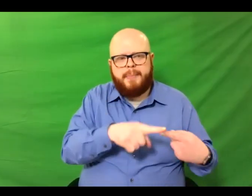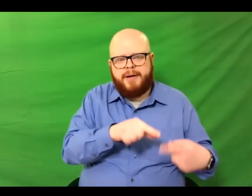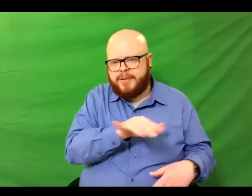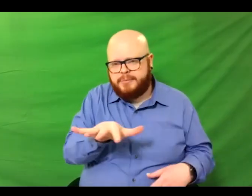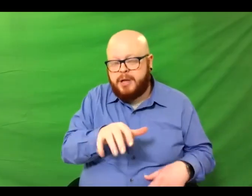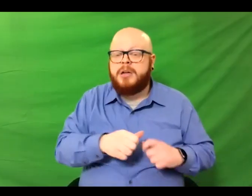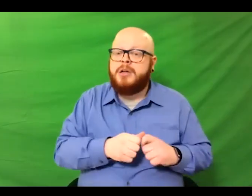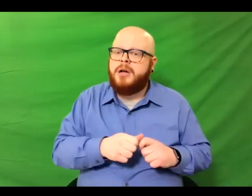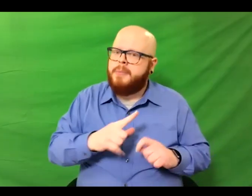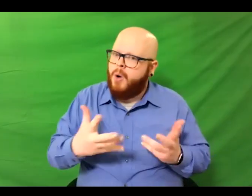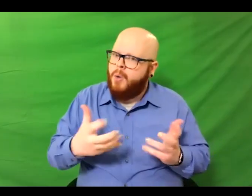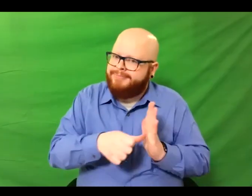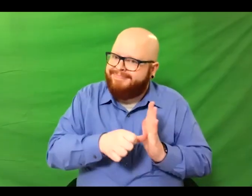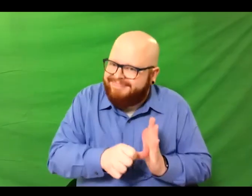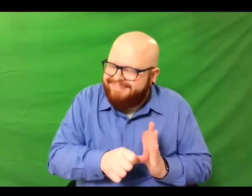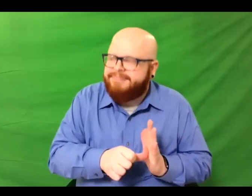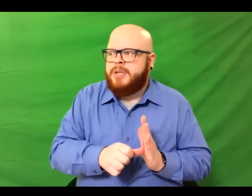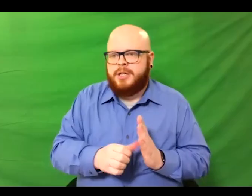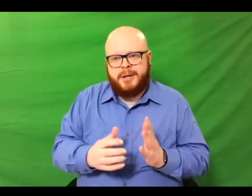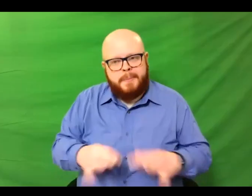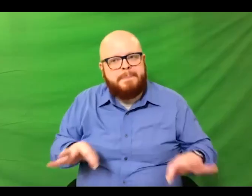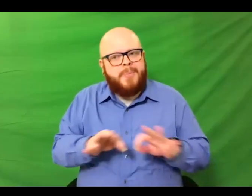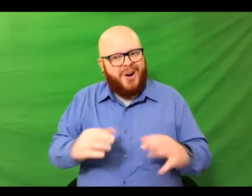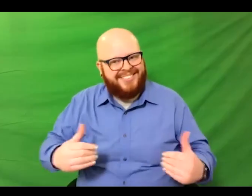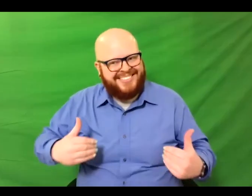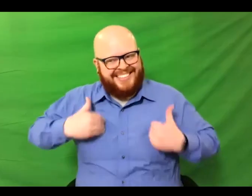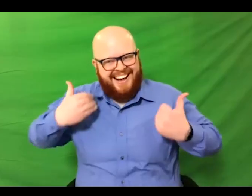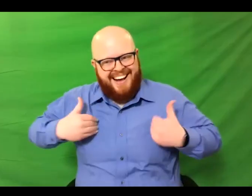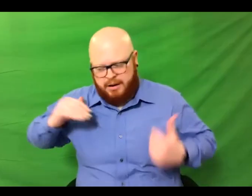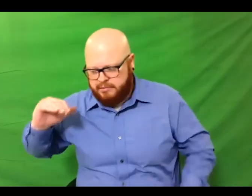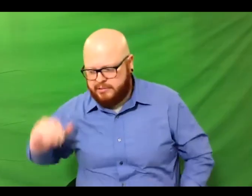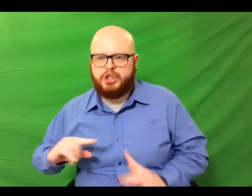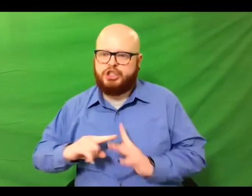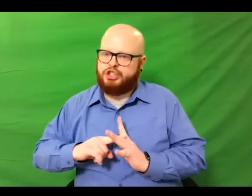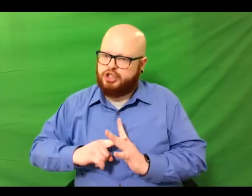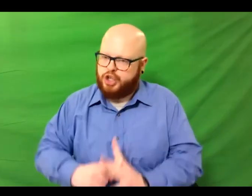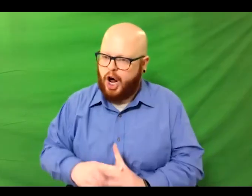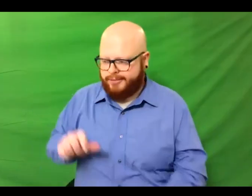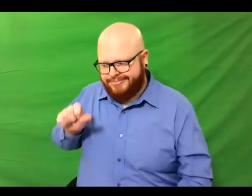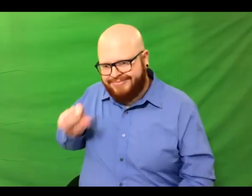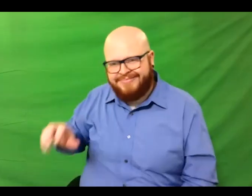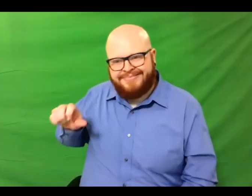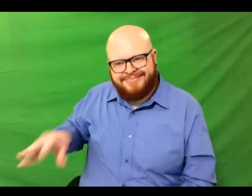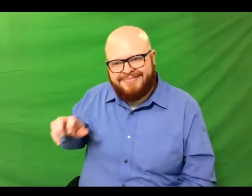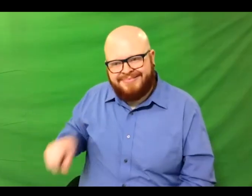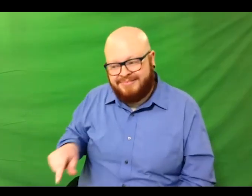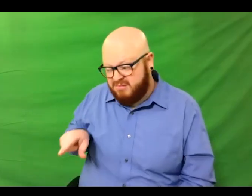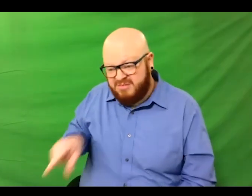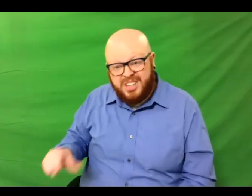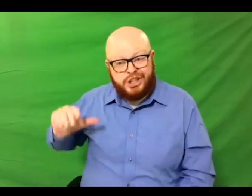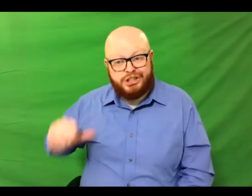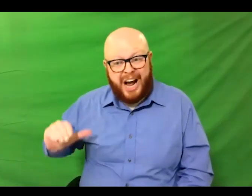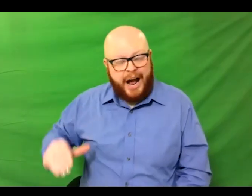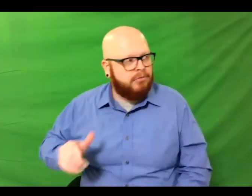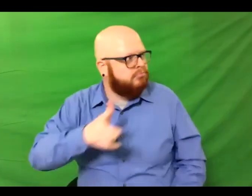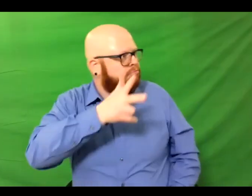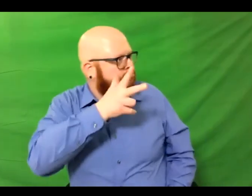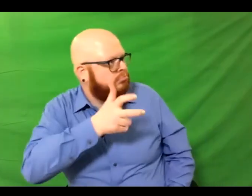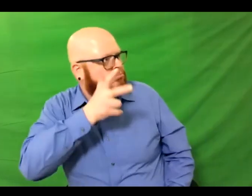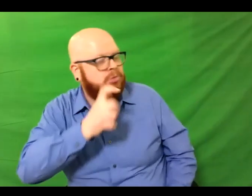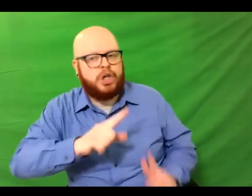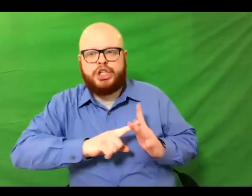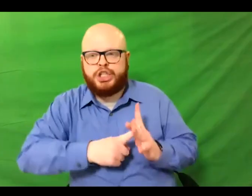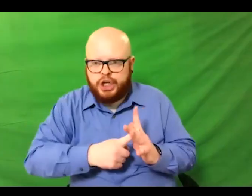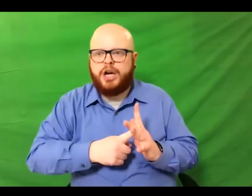I want to emphasize, start early with the fingerspelling, the input. when you're a little one and you're watching and you're taking it in, you're building those